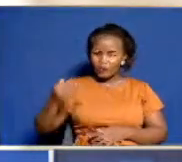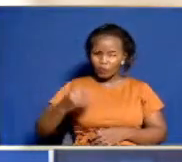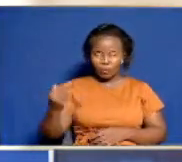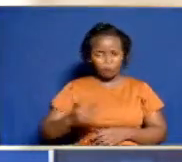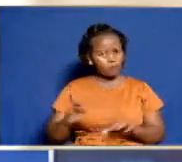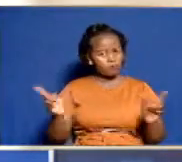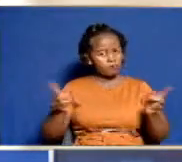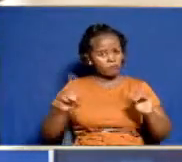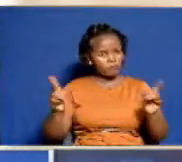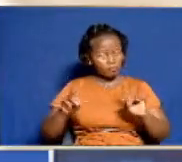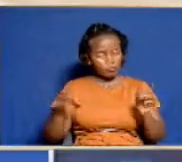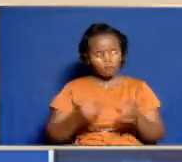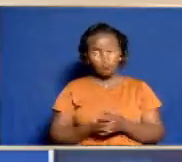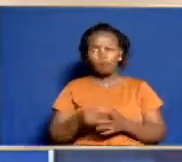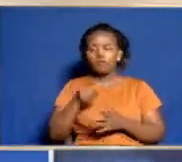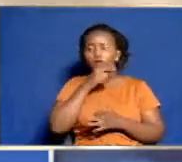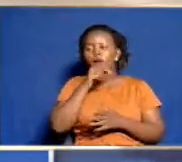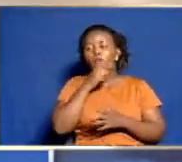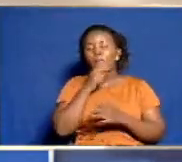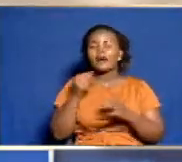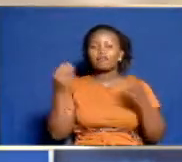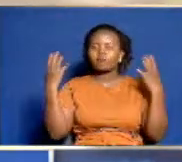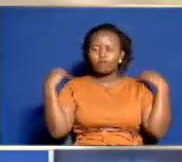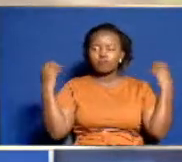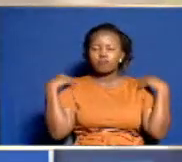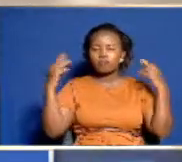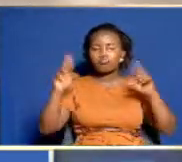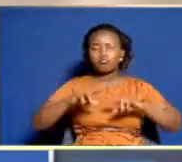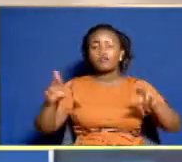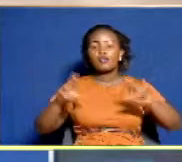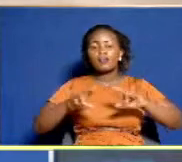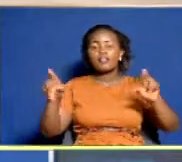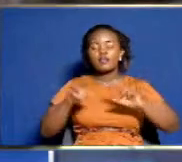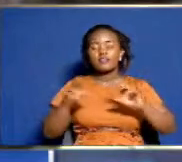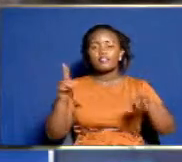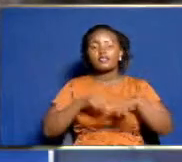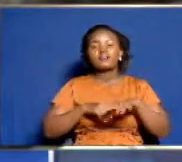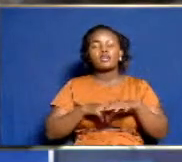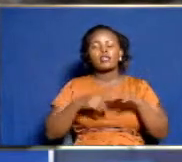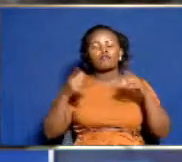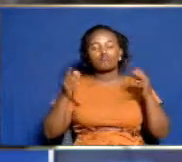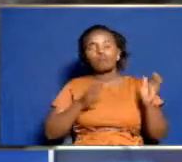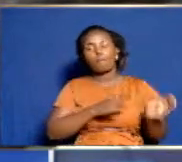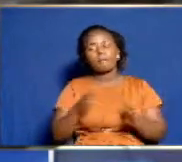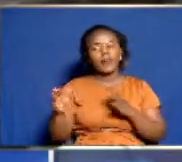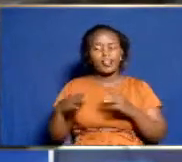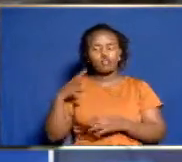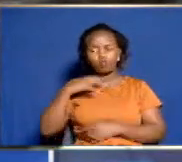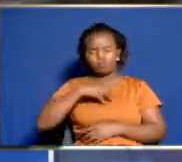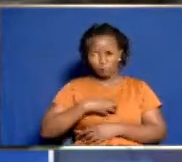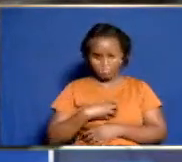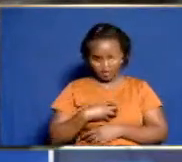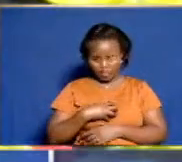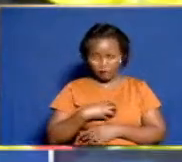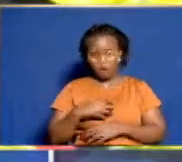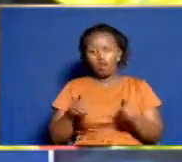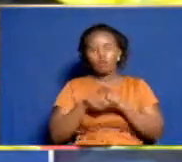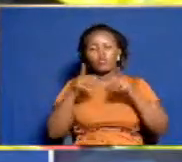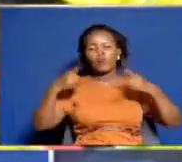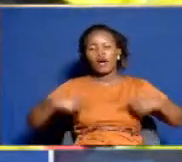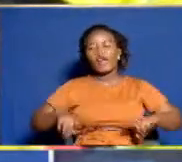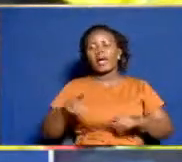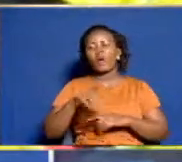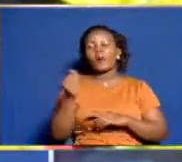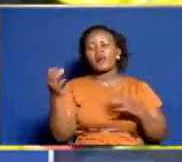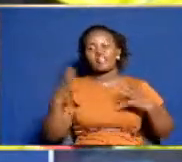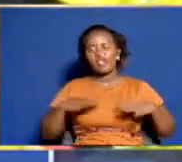mission to give his best performance in Tokyo as he plans to retire and pave way for other young refugees who desire a chance